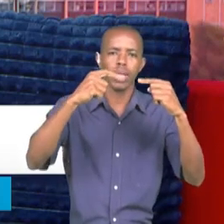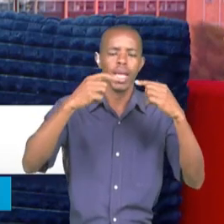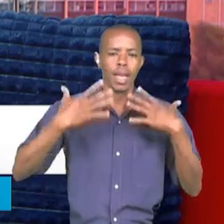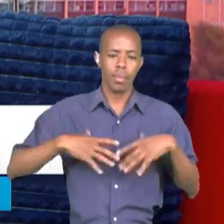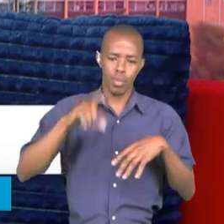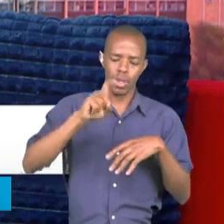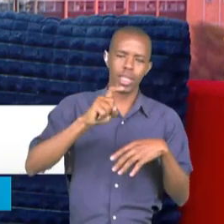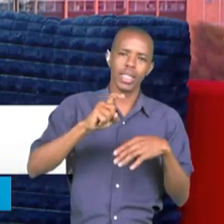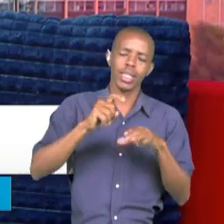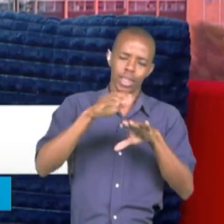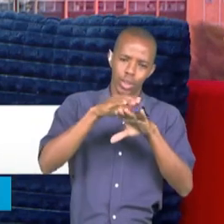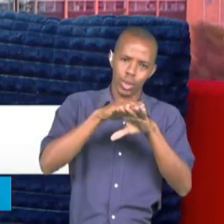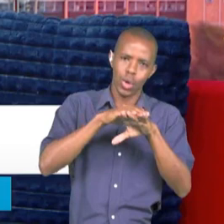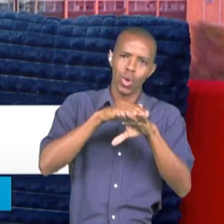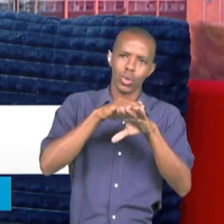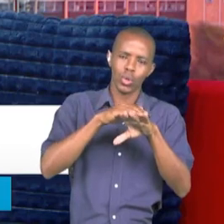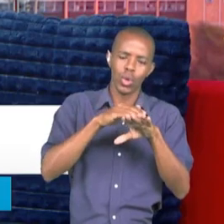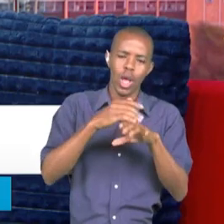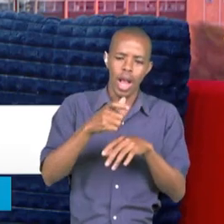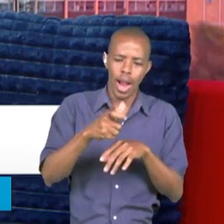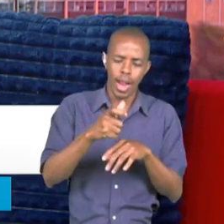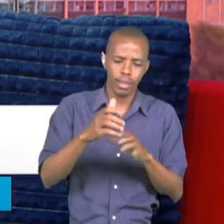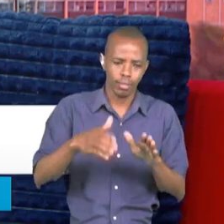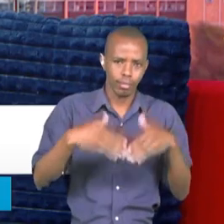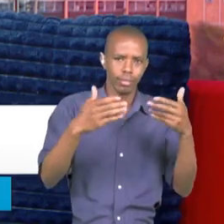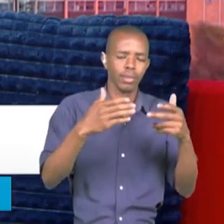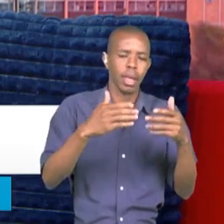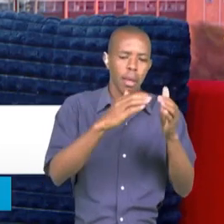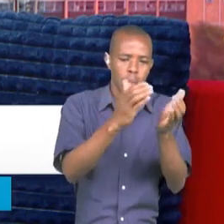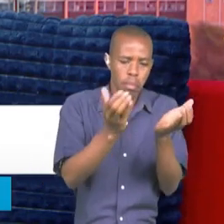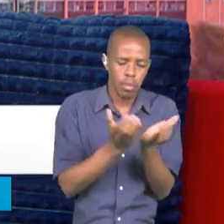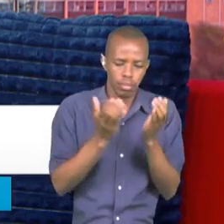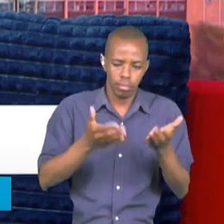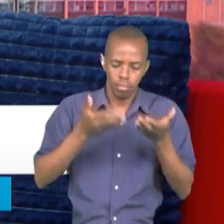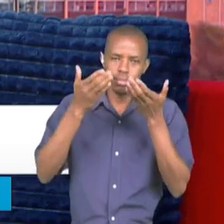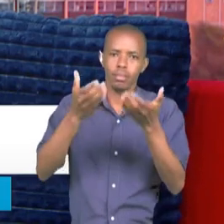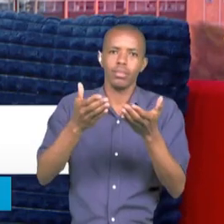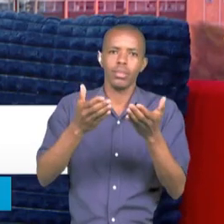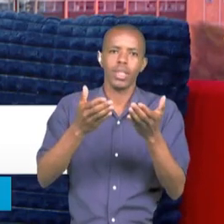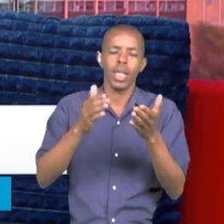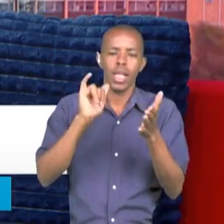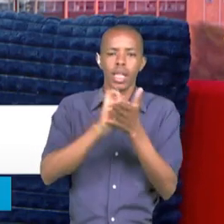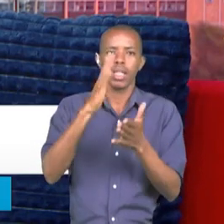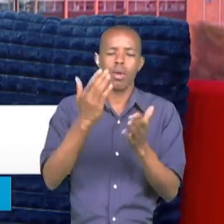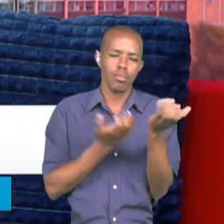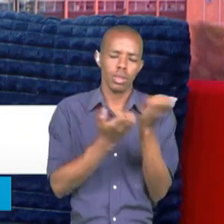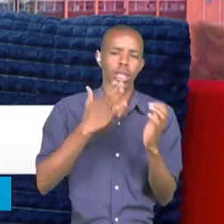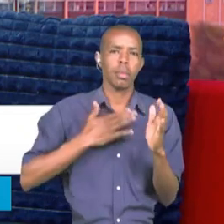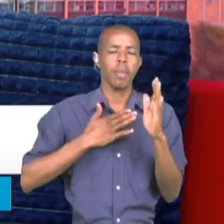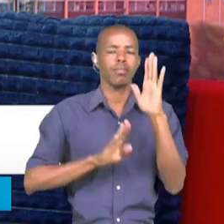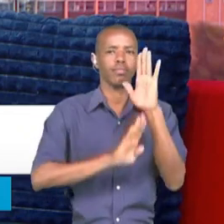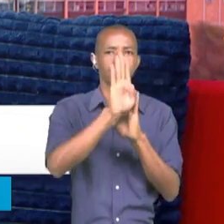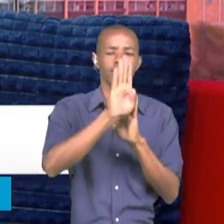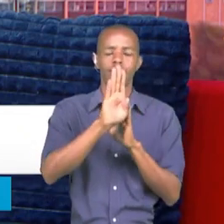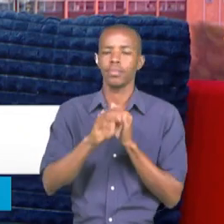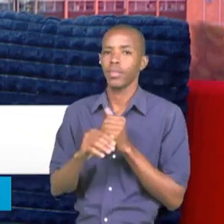pole, akani getia gas, sufuria nini, I started. Yeah. Wow, okay. Na hivyo tu ndio ili kick off. Wow, that's interesting. Yeah.